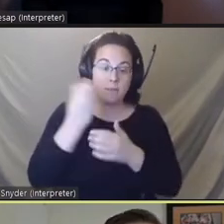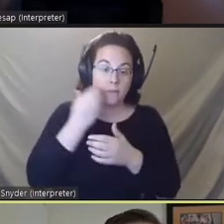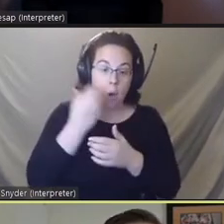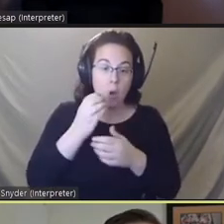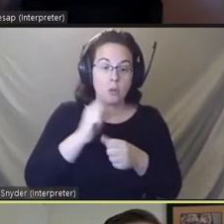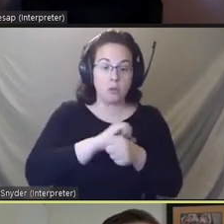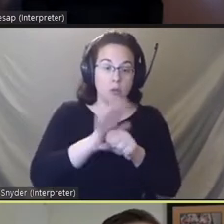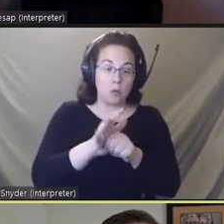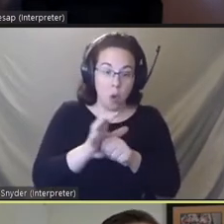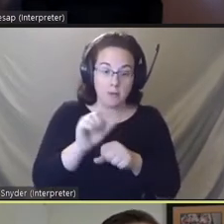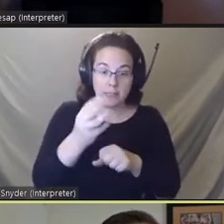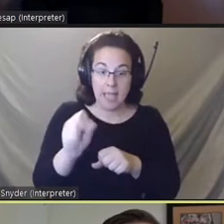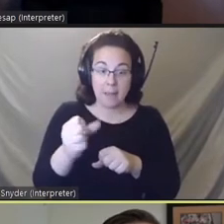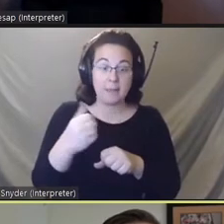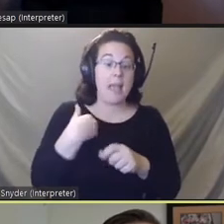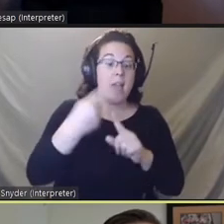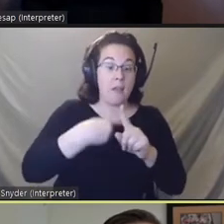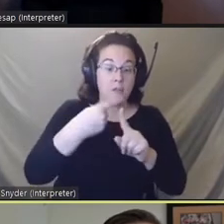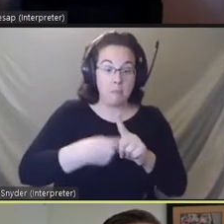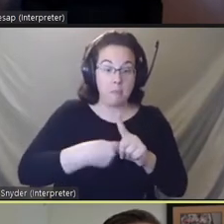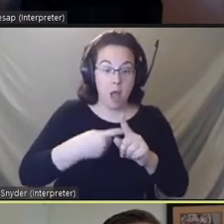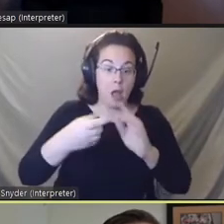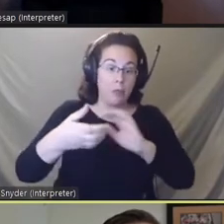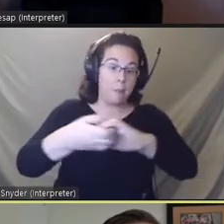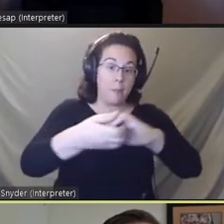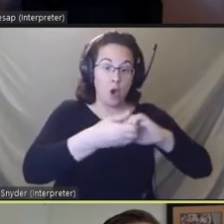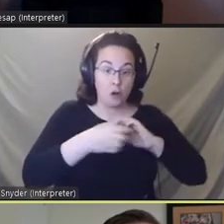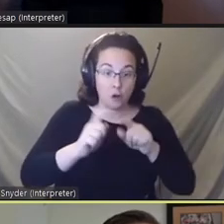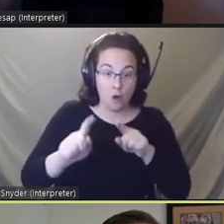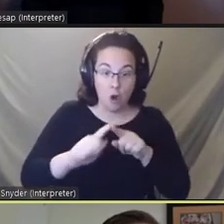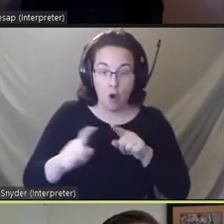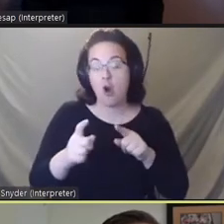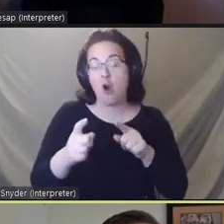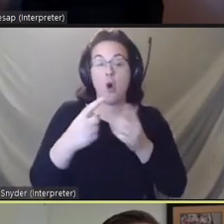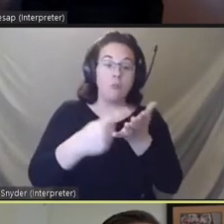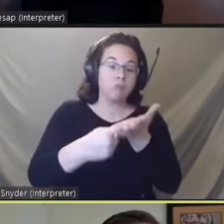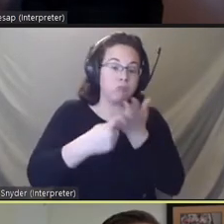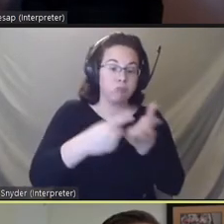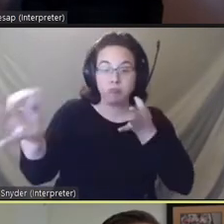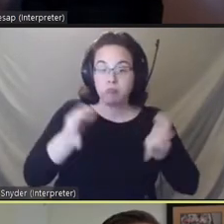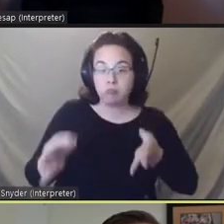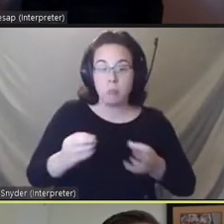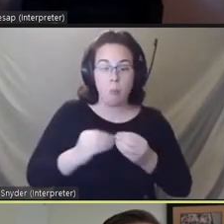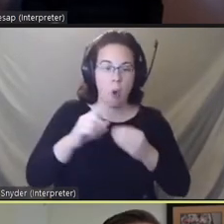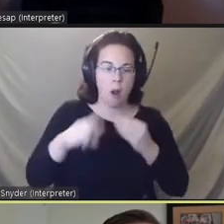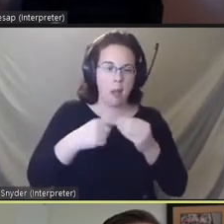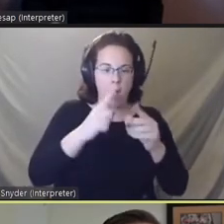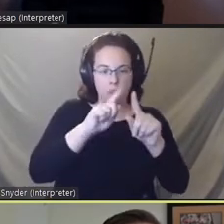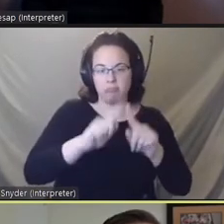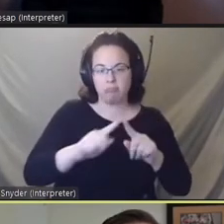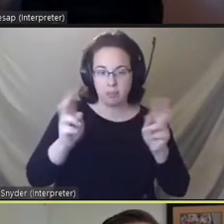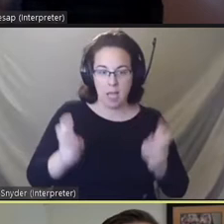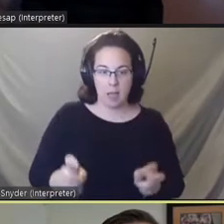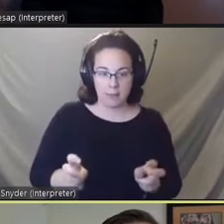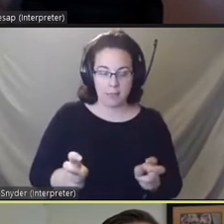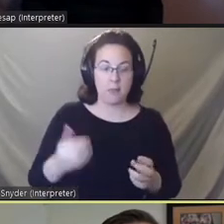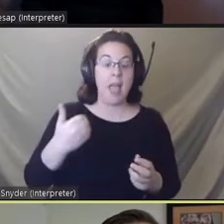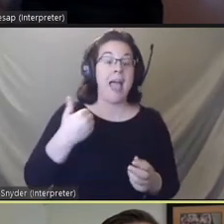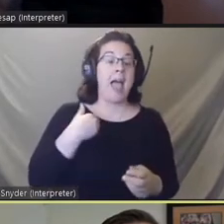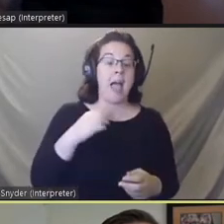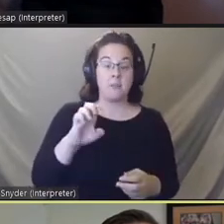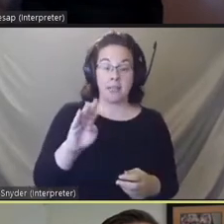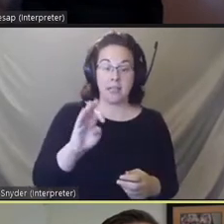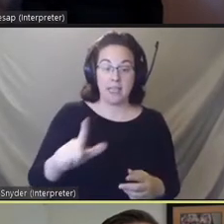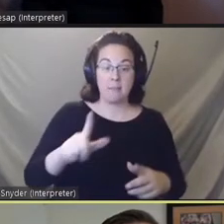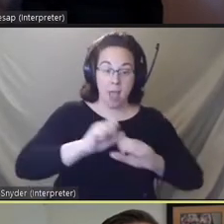and their monthly partner calls have featured presenters on these topics. In addition, they've generated a number of timely email blasts to keep